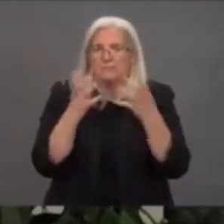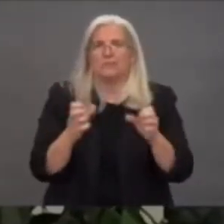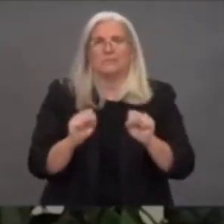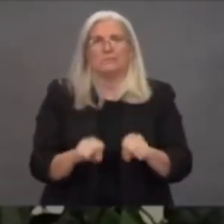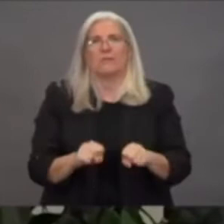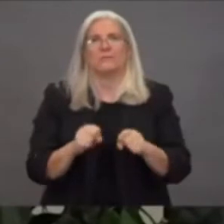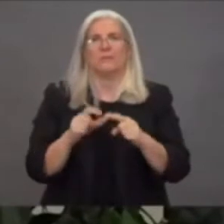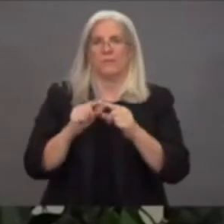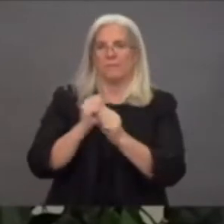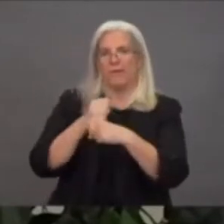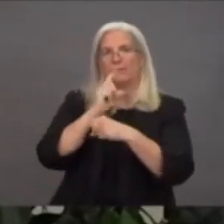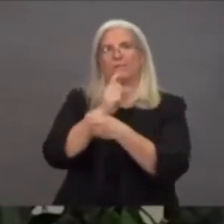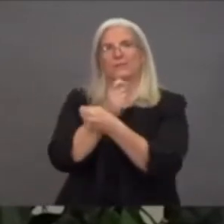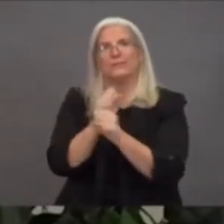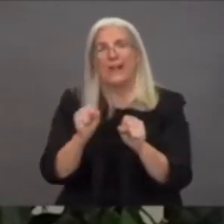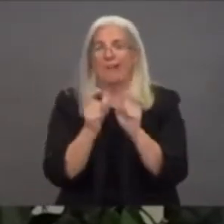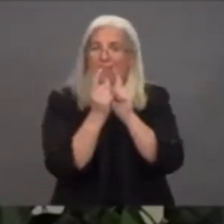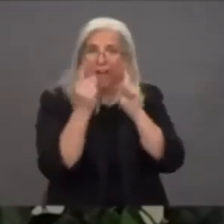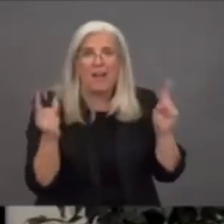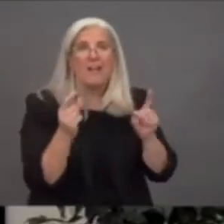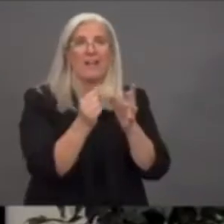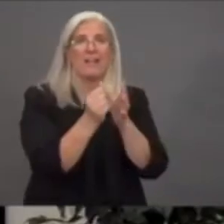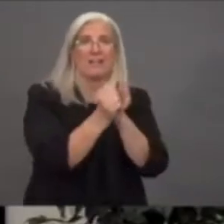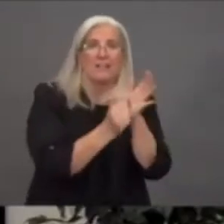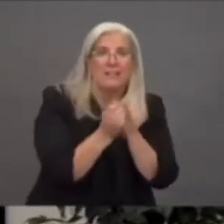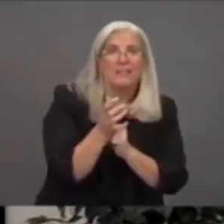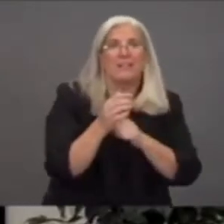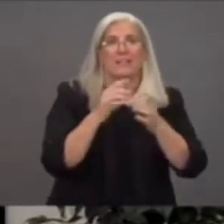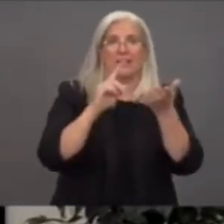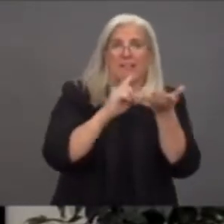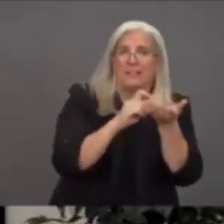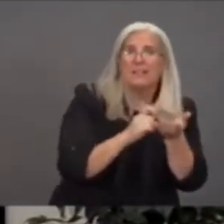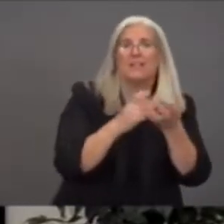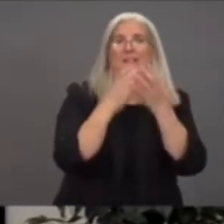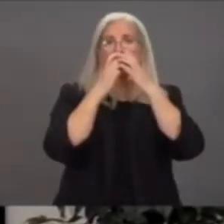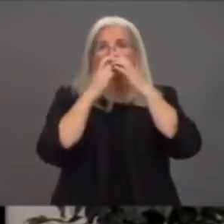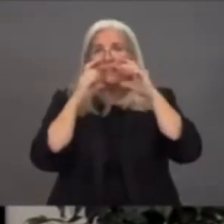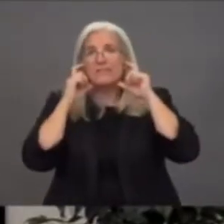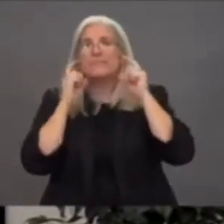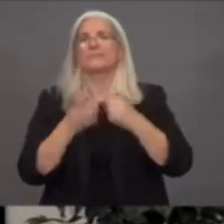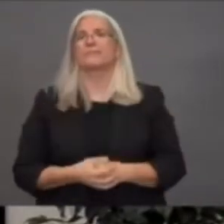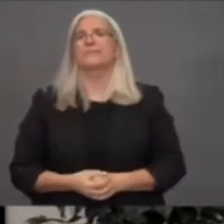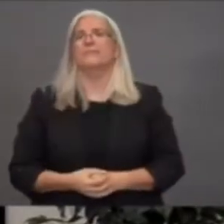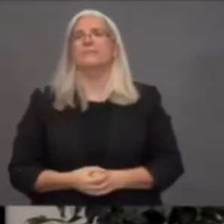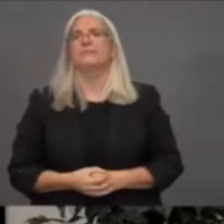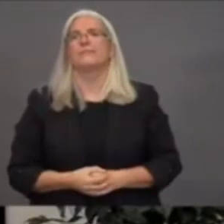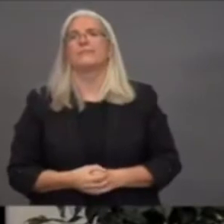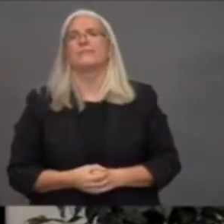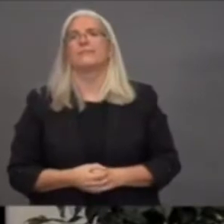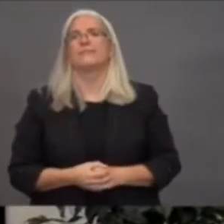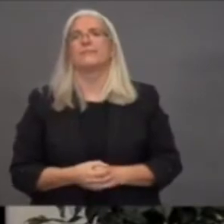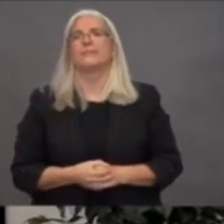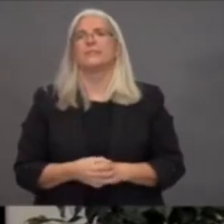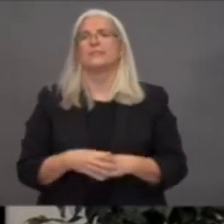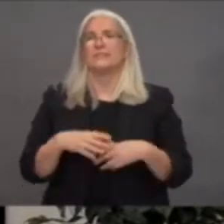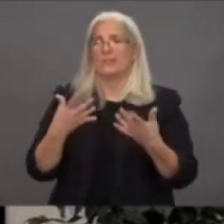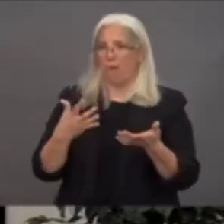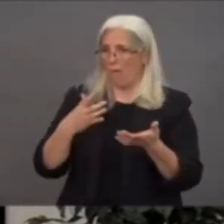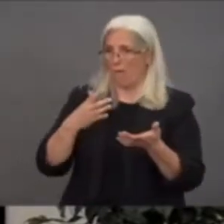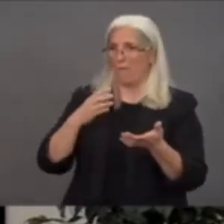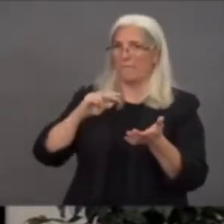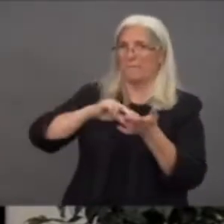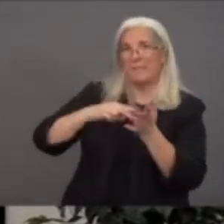be. That's right. And some of the precautions that we were talking about earlier is wearing your face coverings. And just as a brief reminder, we do